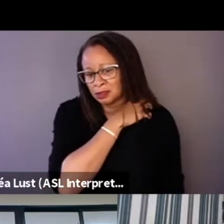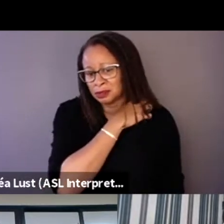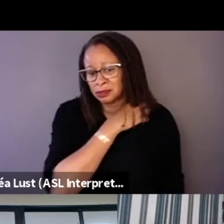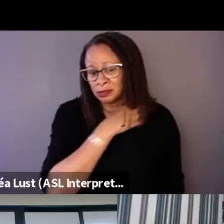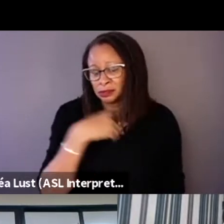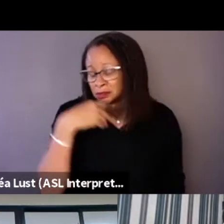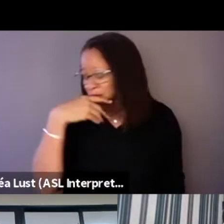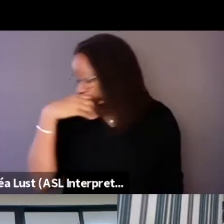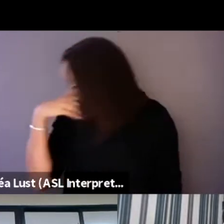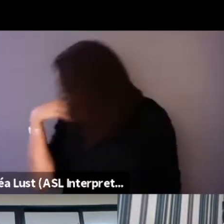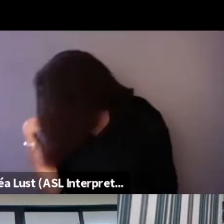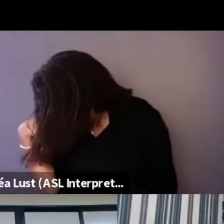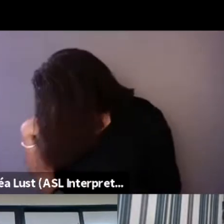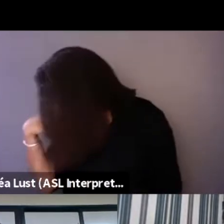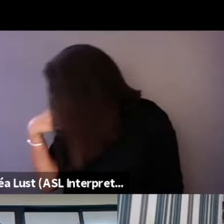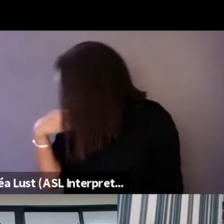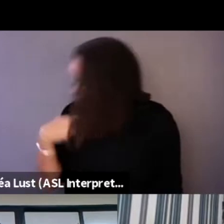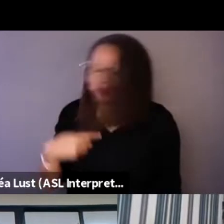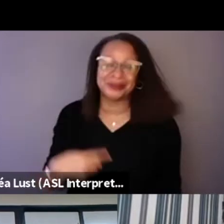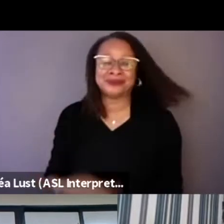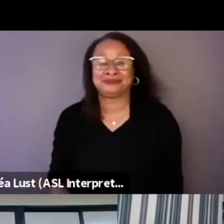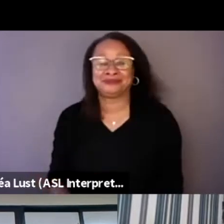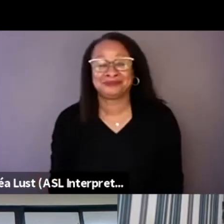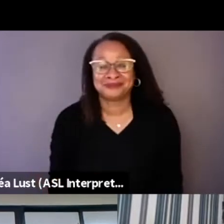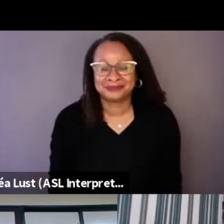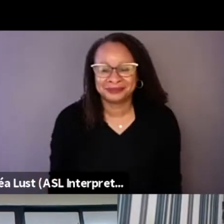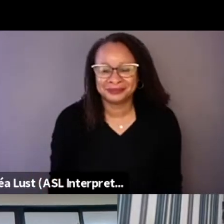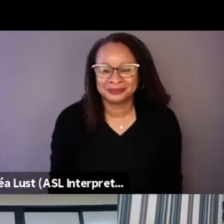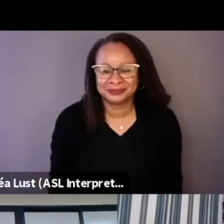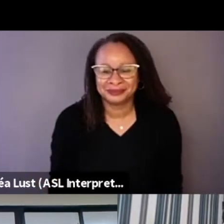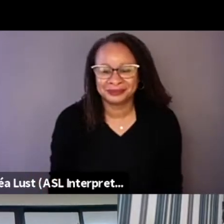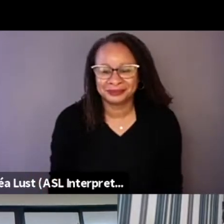mal escrito, y es parte también